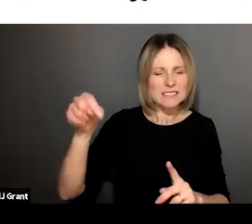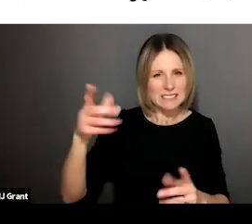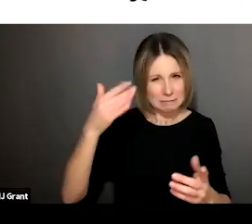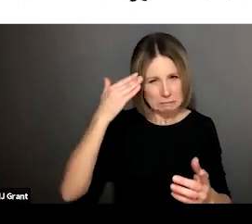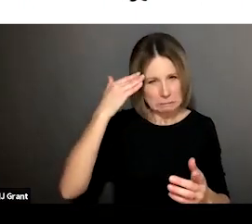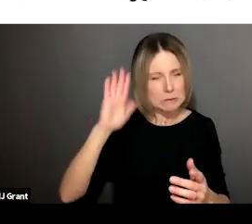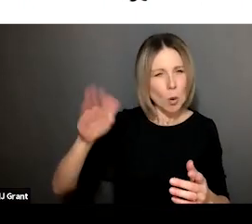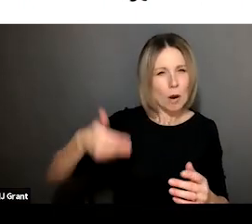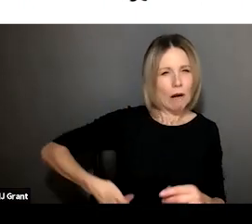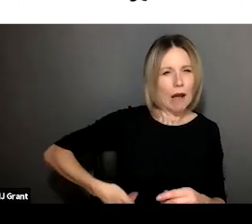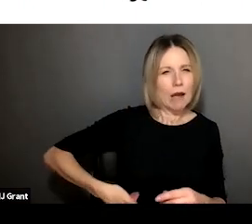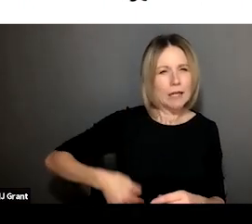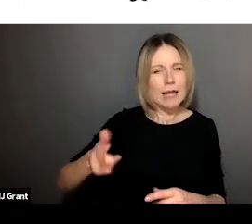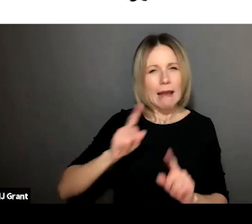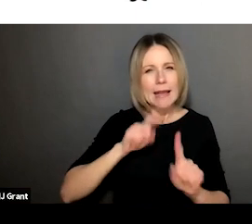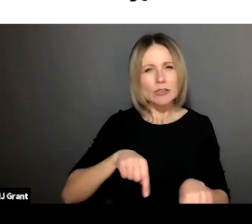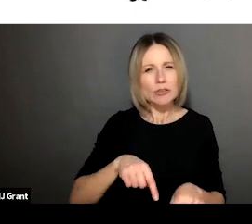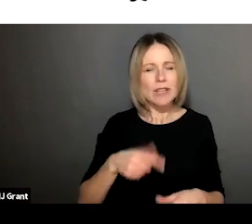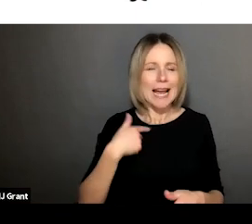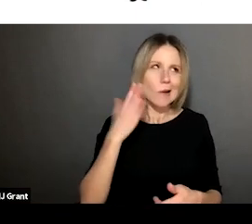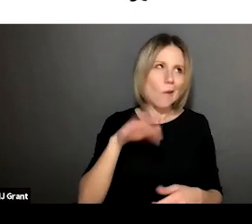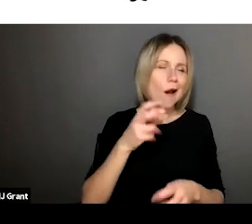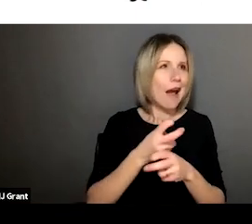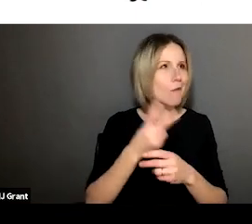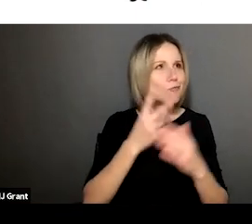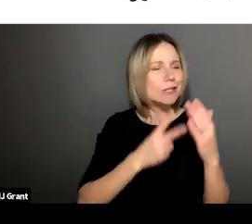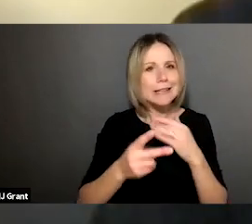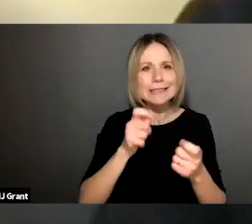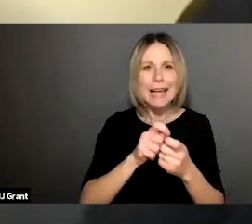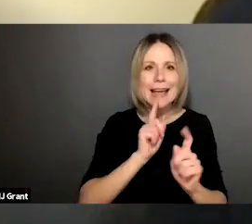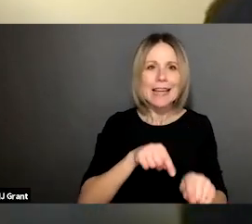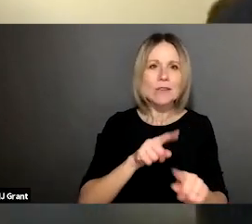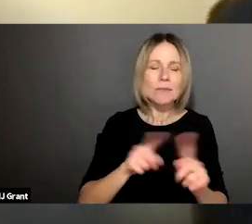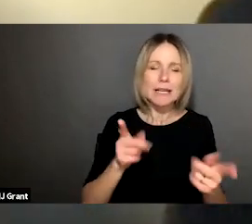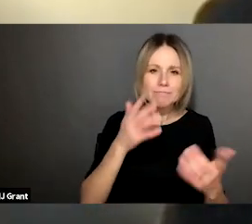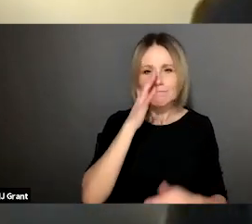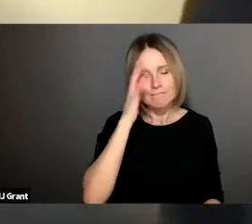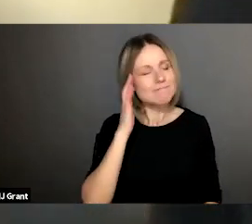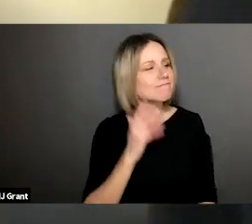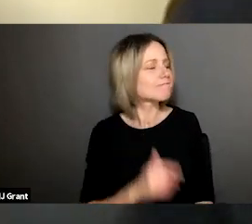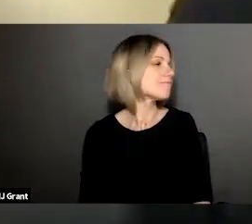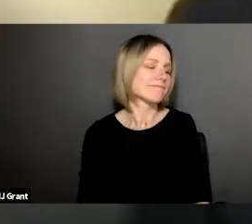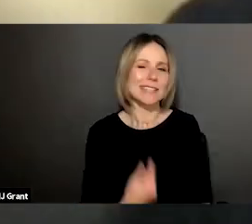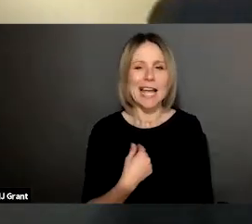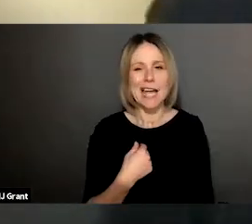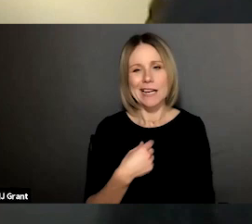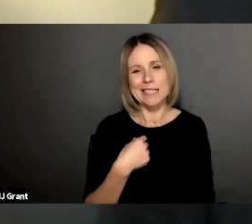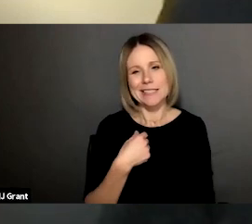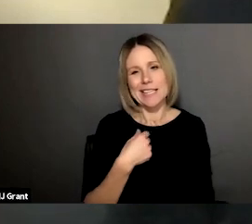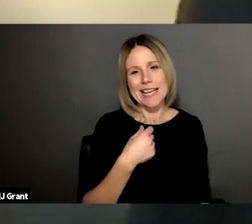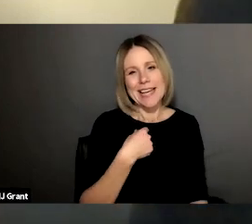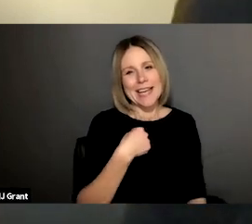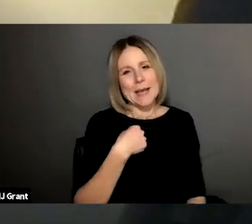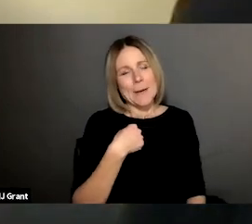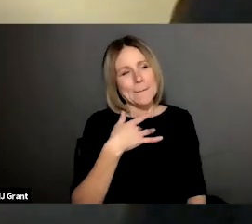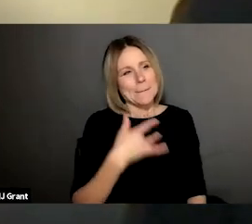what's your gut feeling? I know that it's impossible to make a really accurate prediction. Yeah, I'm not much for prognostication,